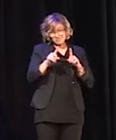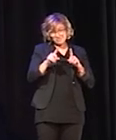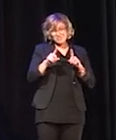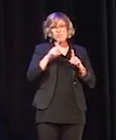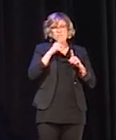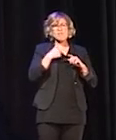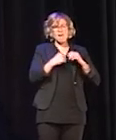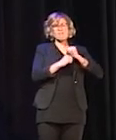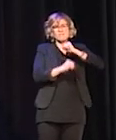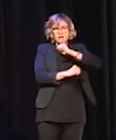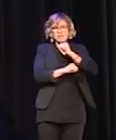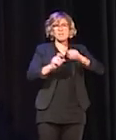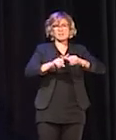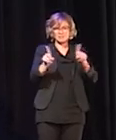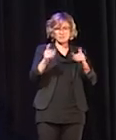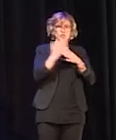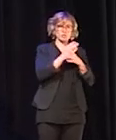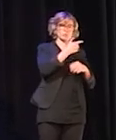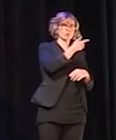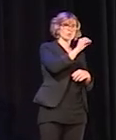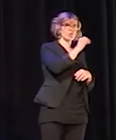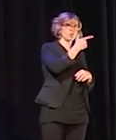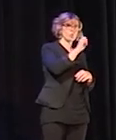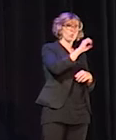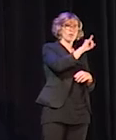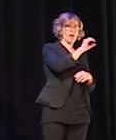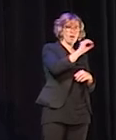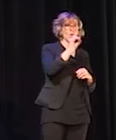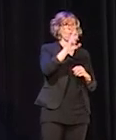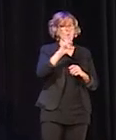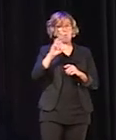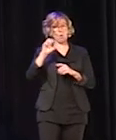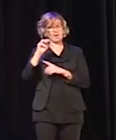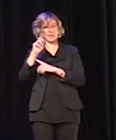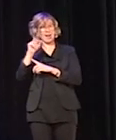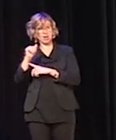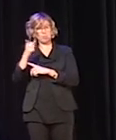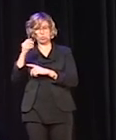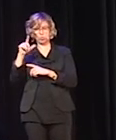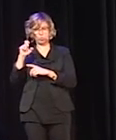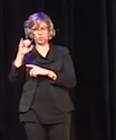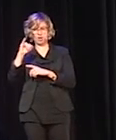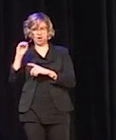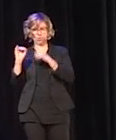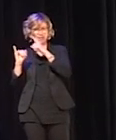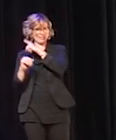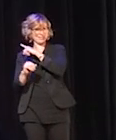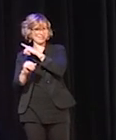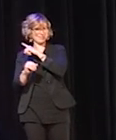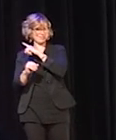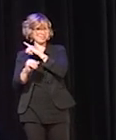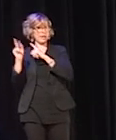difference between being at Google I.O. or a camera at Google I.O., which is this, where you know essentially people are coming up to